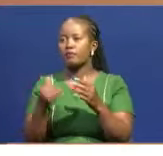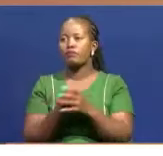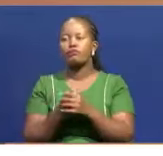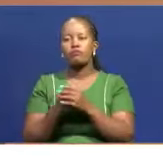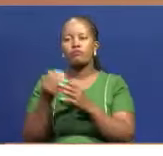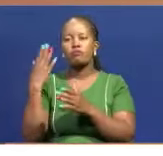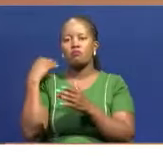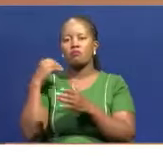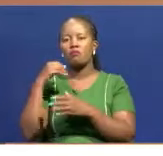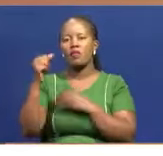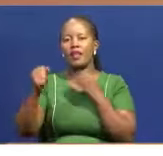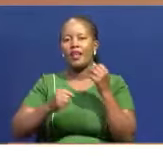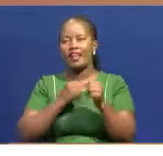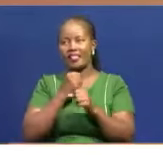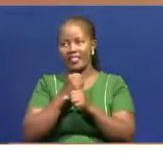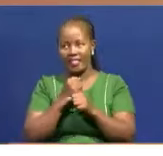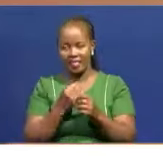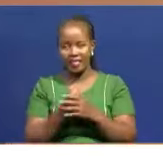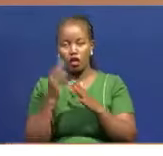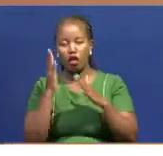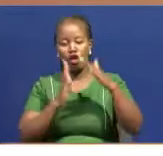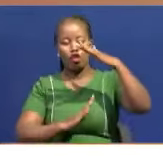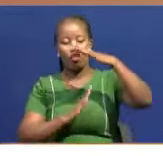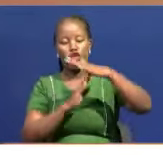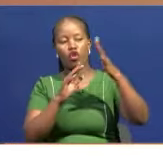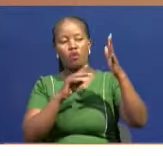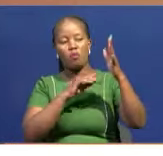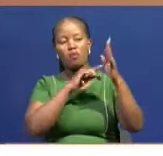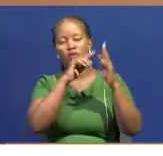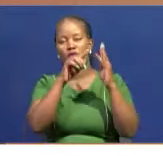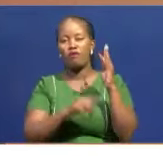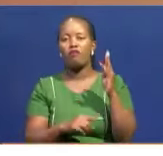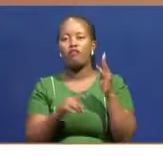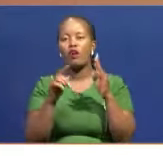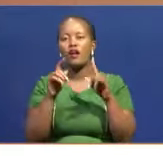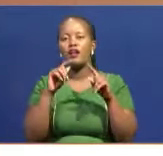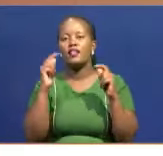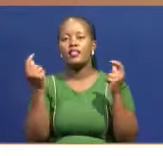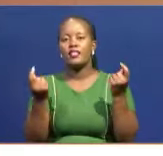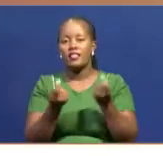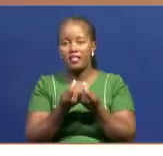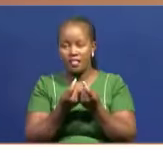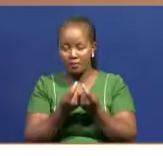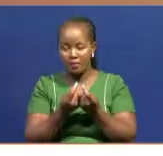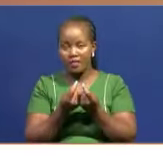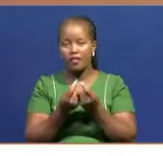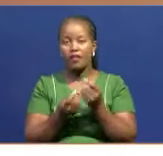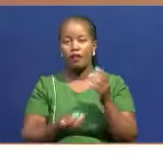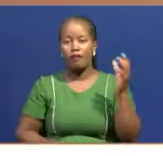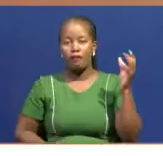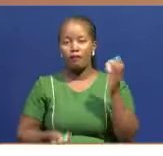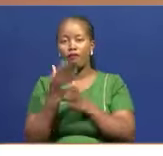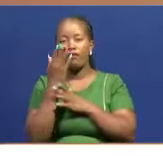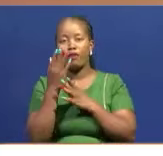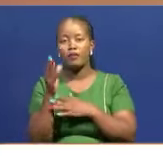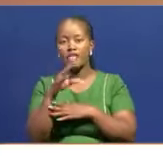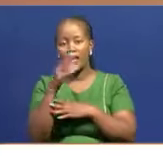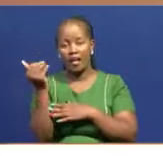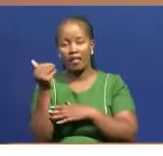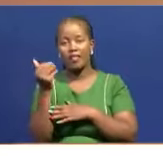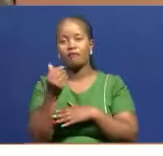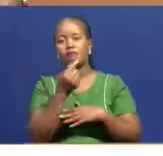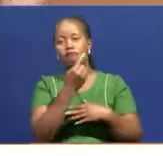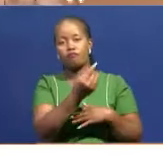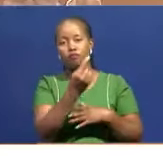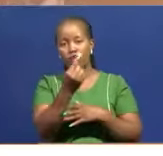last year, not this year. So the top four Kenya Cup teams immediately formed the core teams of each franchise. So